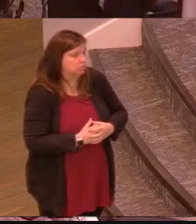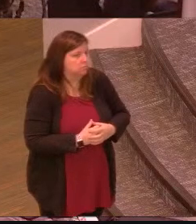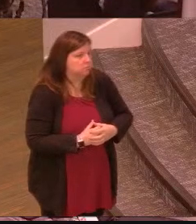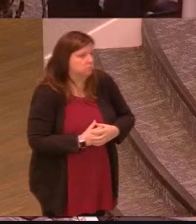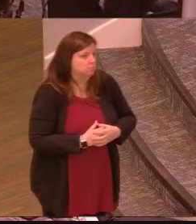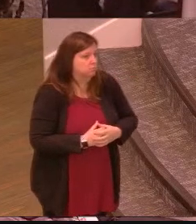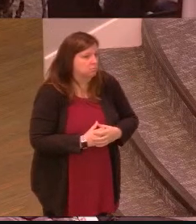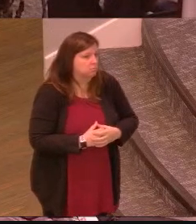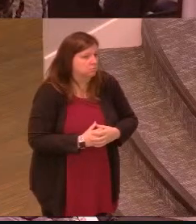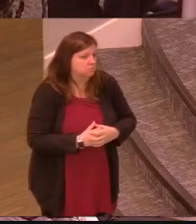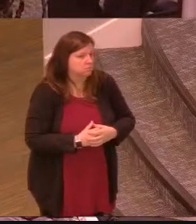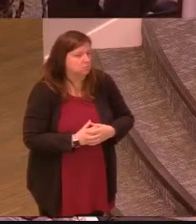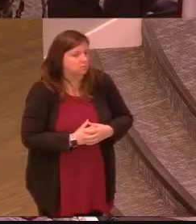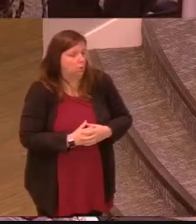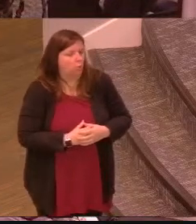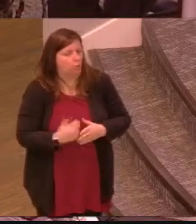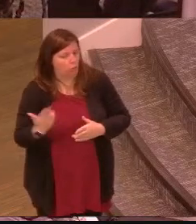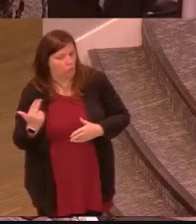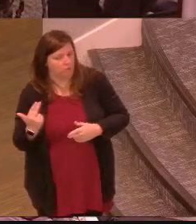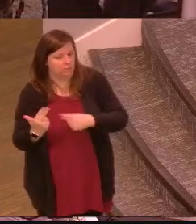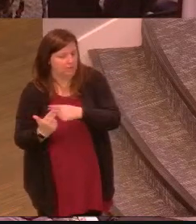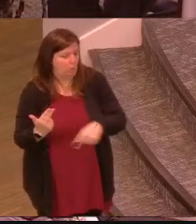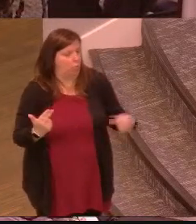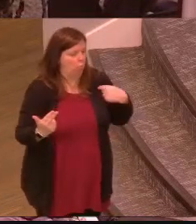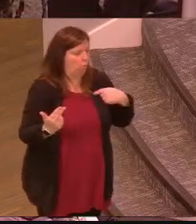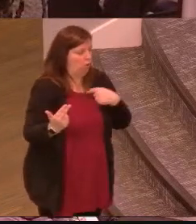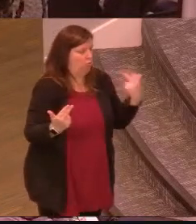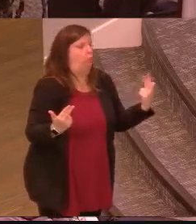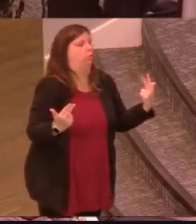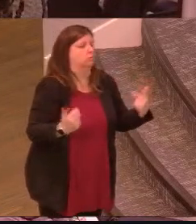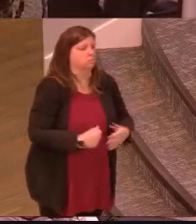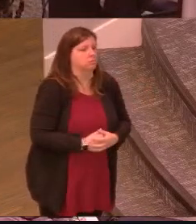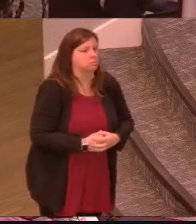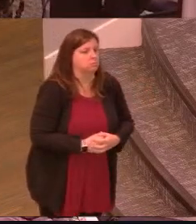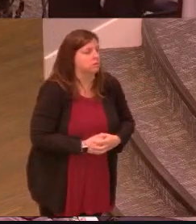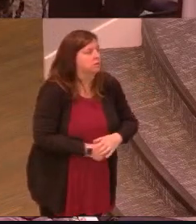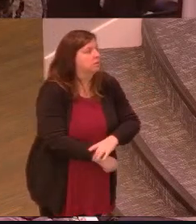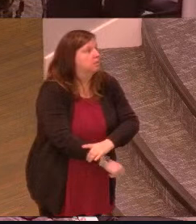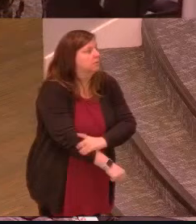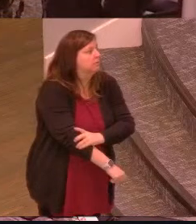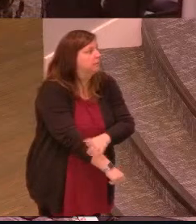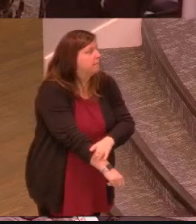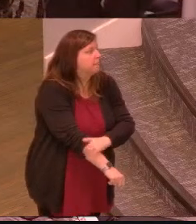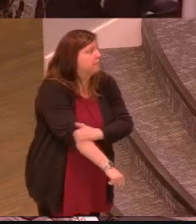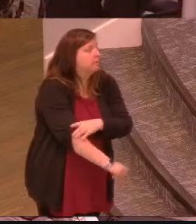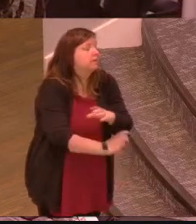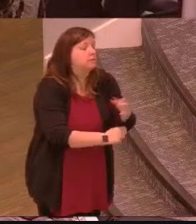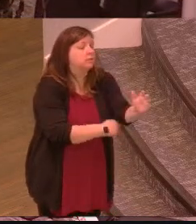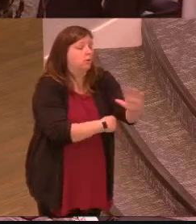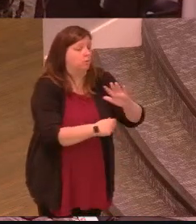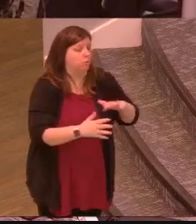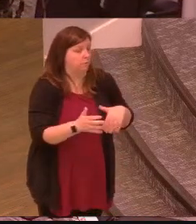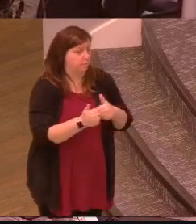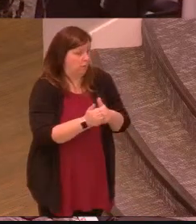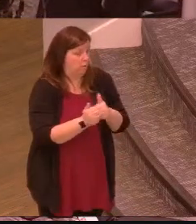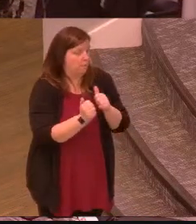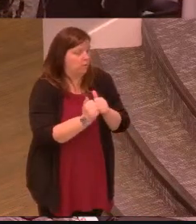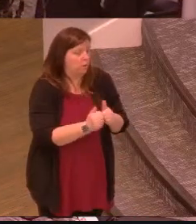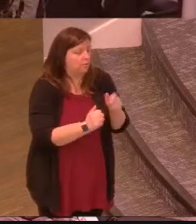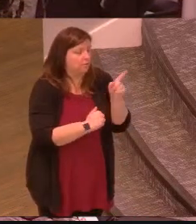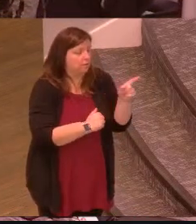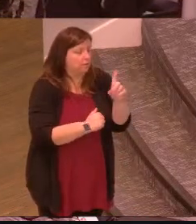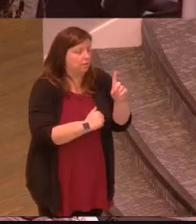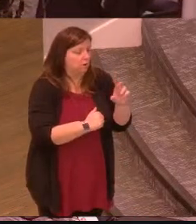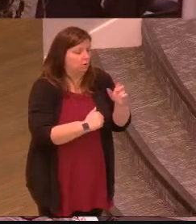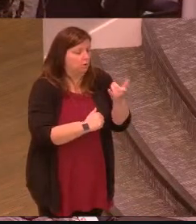region. So to follow up to Dr. Yeager's question, when we look at, I know that